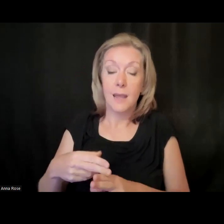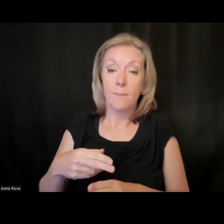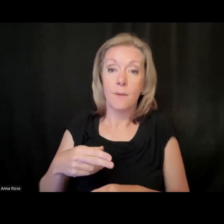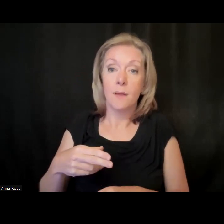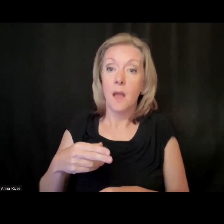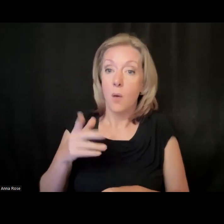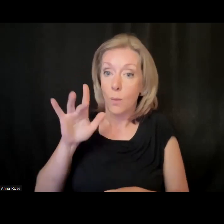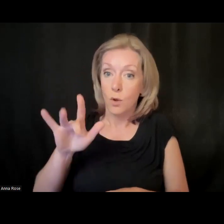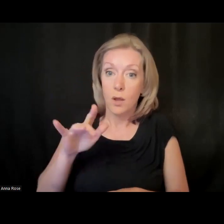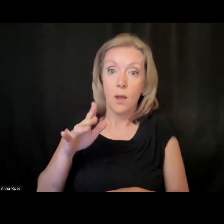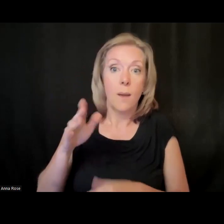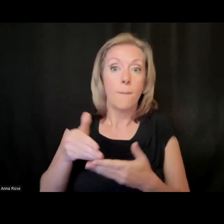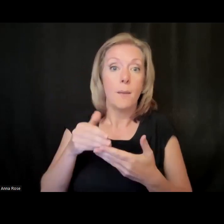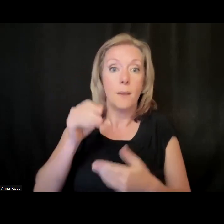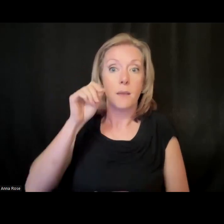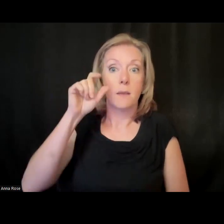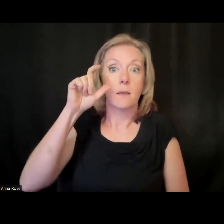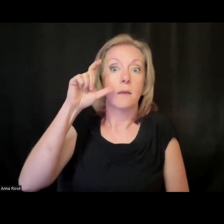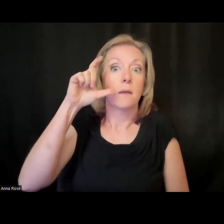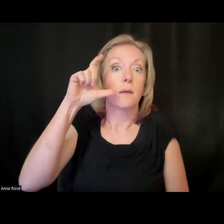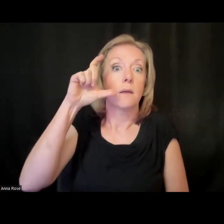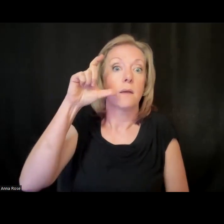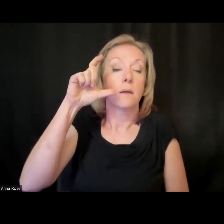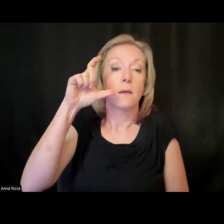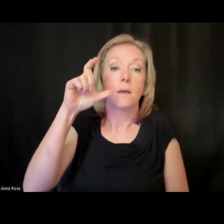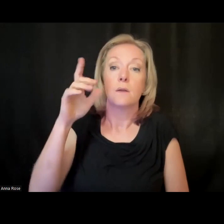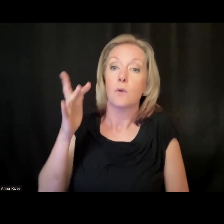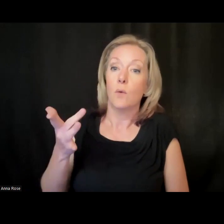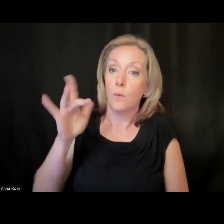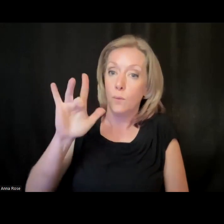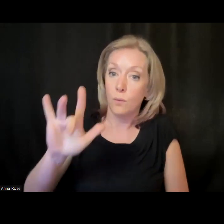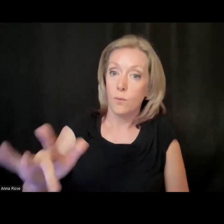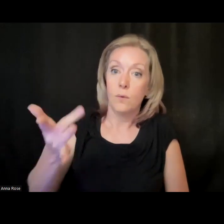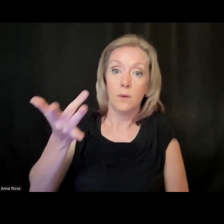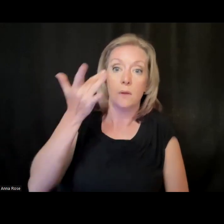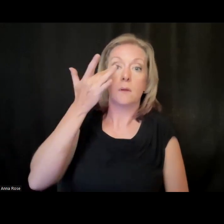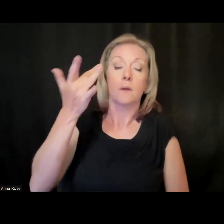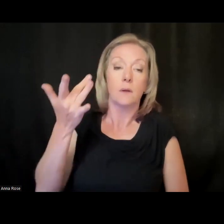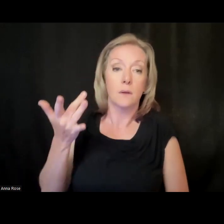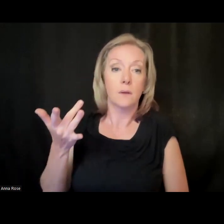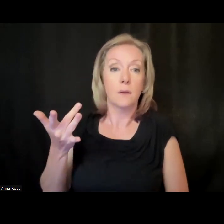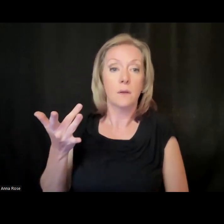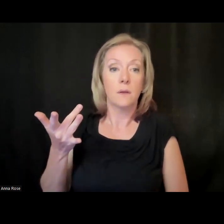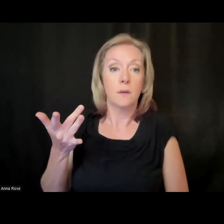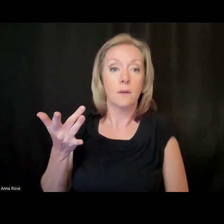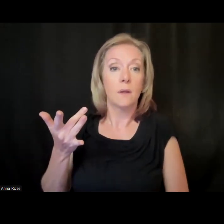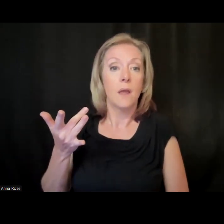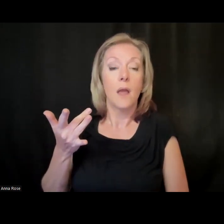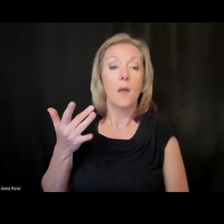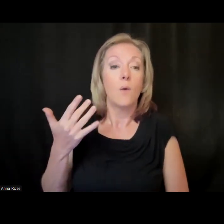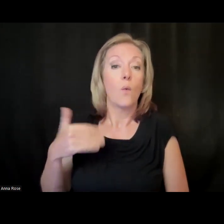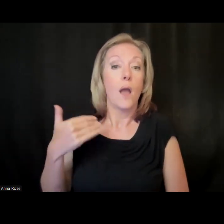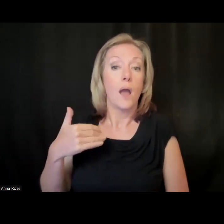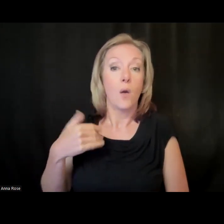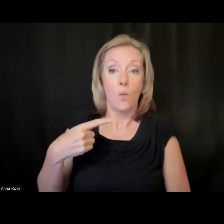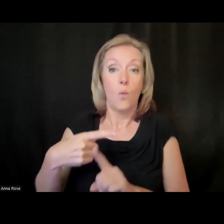baby open his eye as wide as he could so this lens could go in. And here's the amazing news. Within